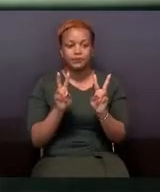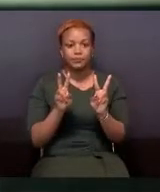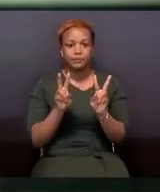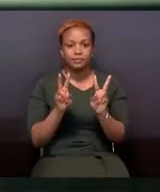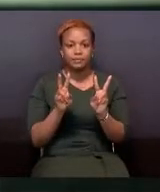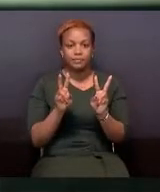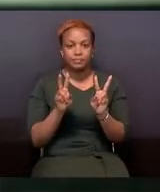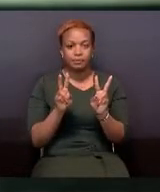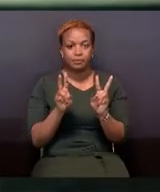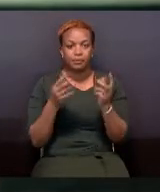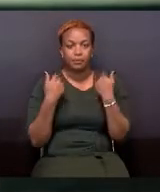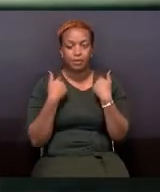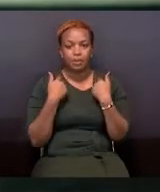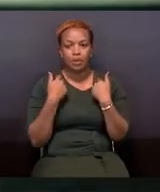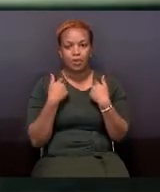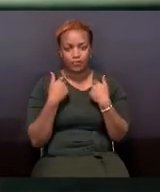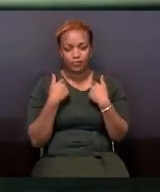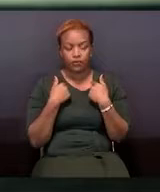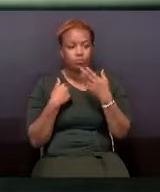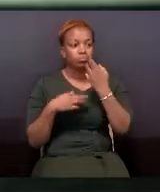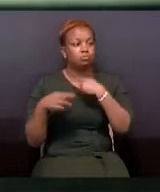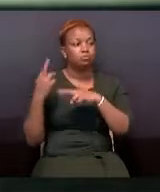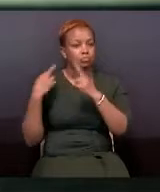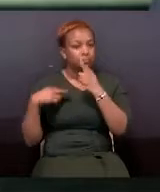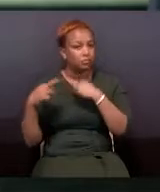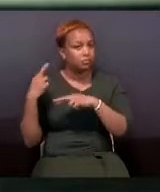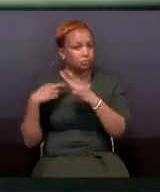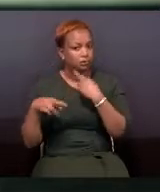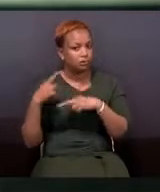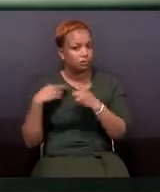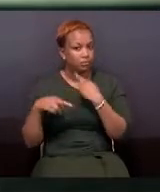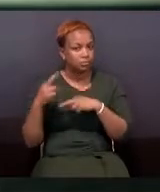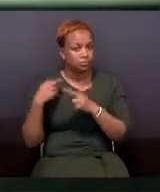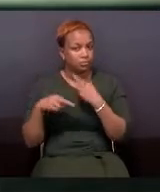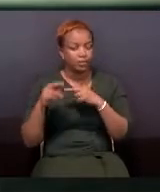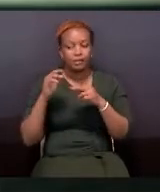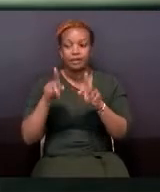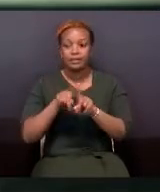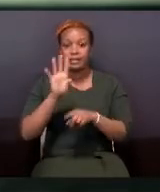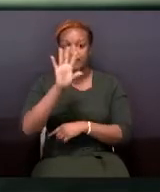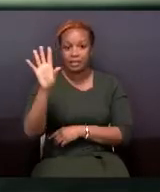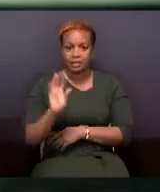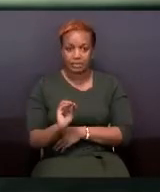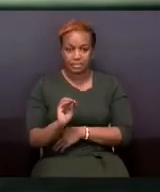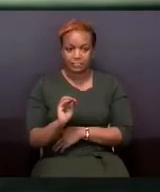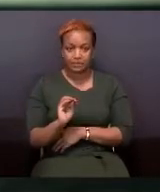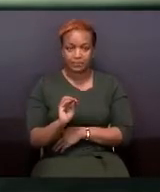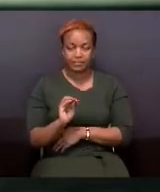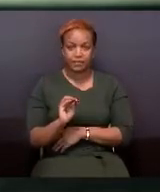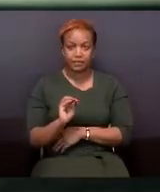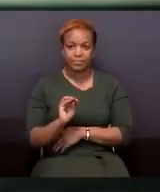So you have to take a step back, ourselves, meaning Africans, and say, don't